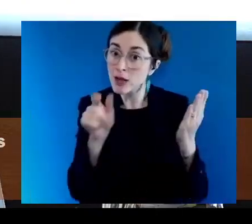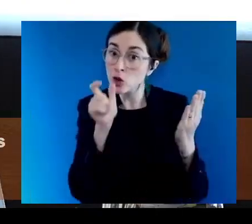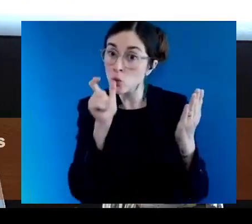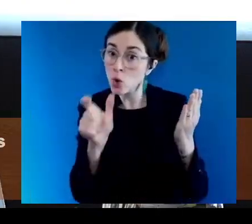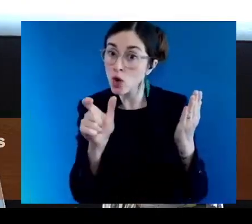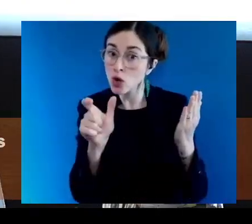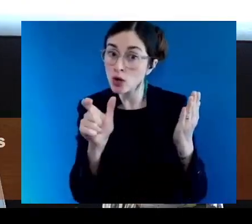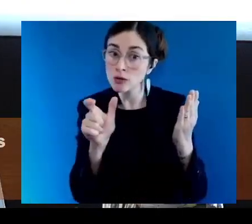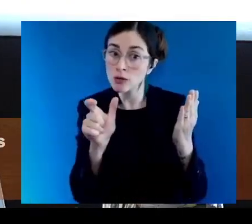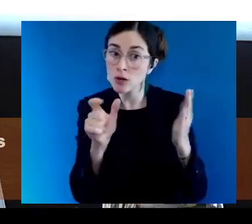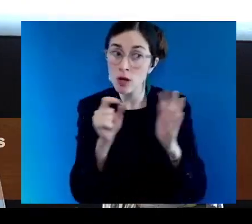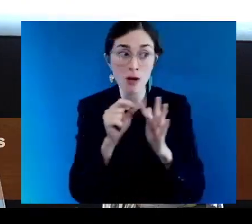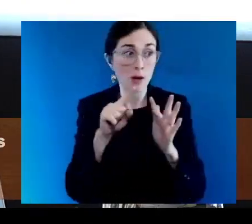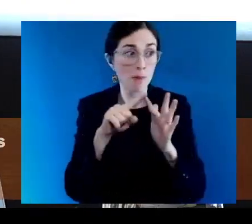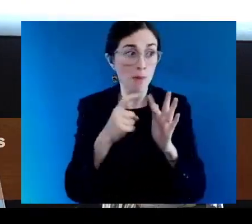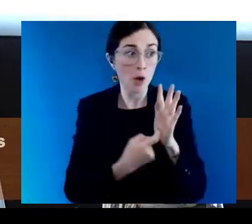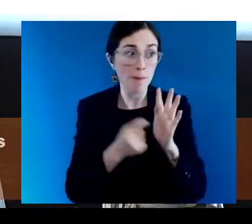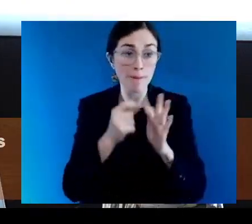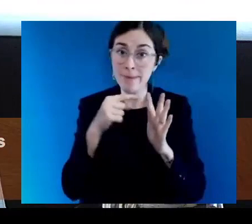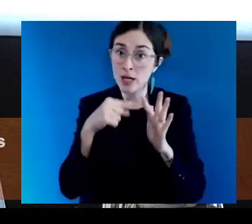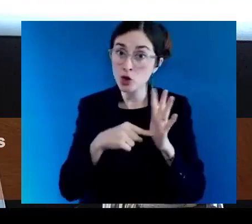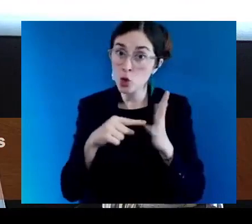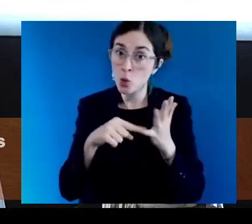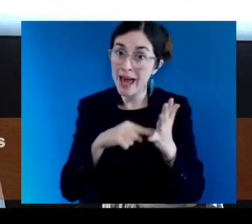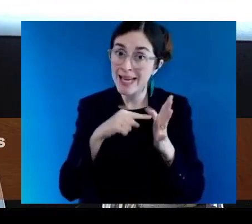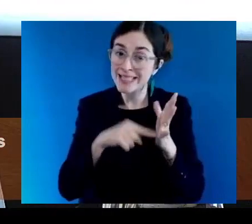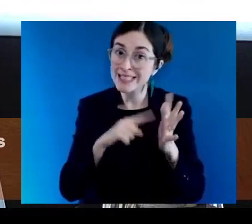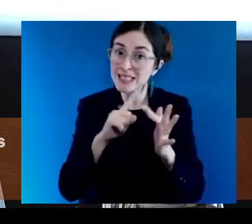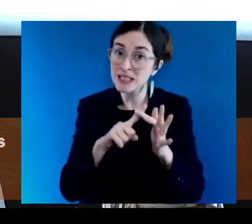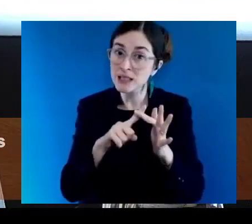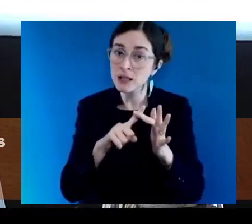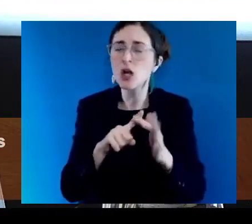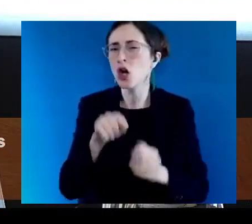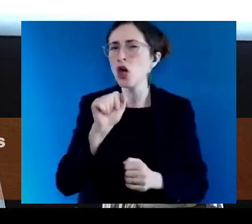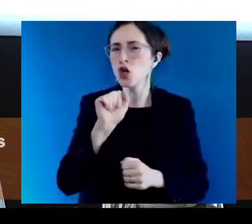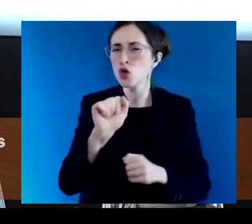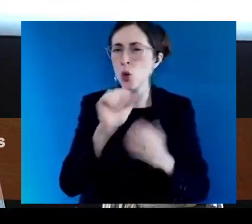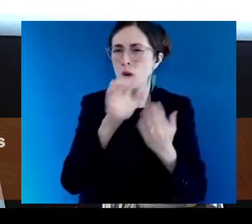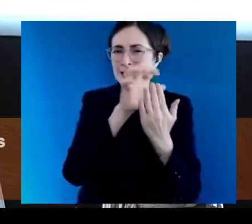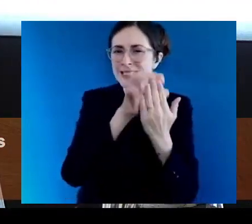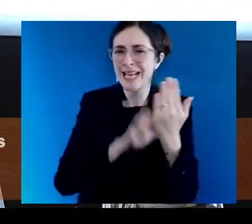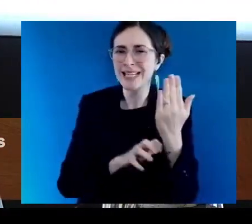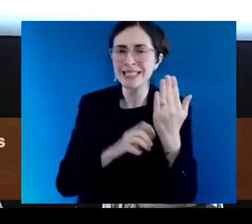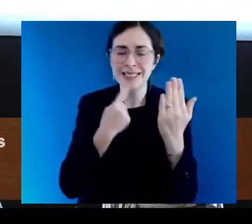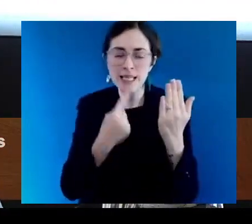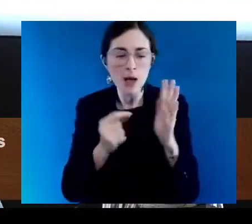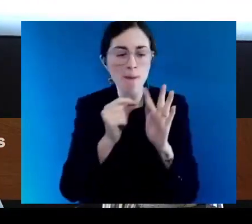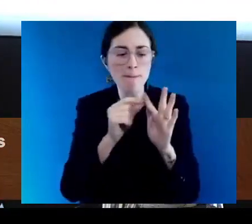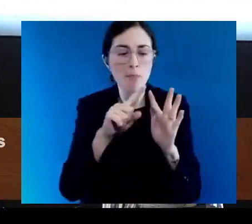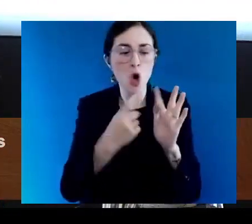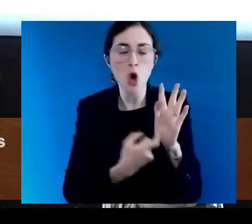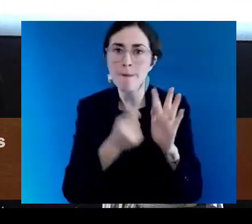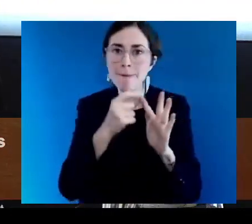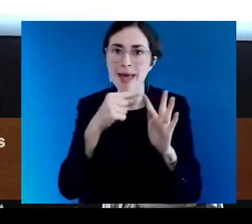Yes. Shall I read the... Yeah, your statement finishes perpetuate rather than perpetrate. Oh, I